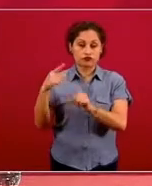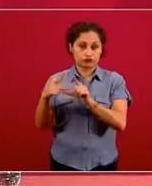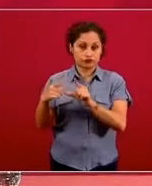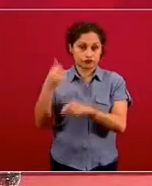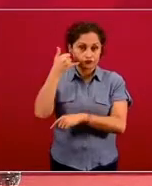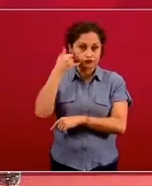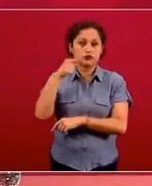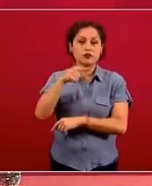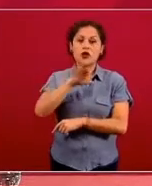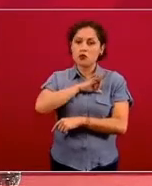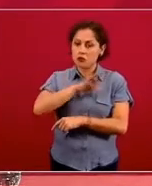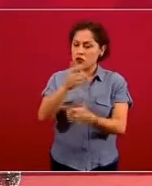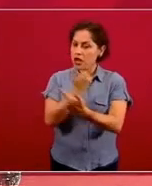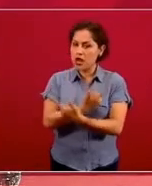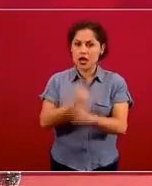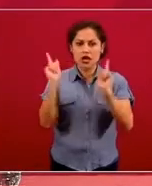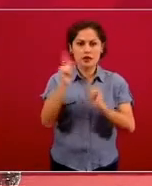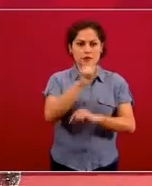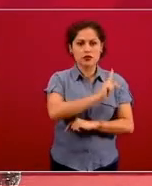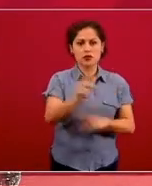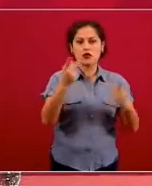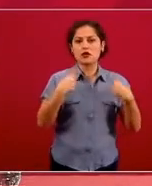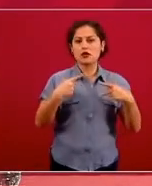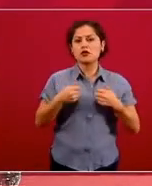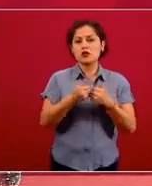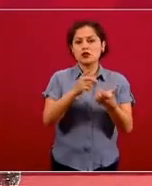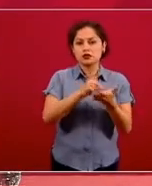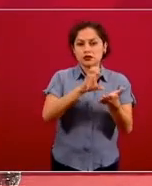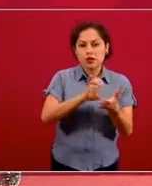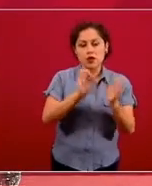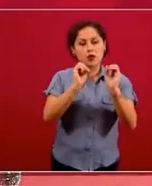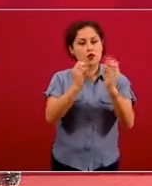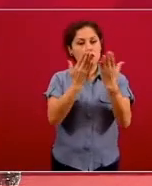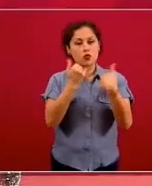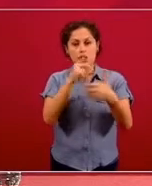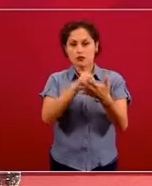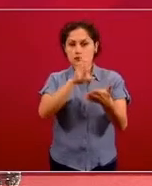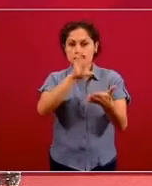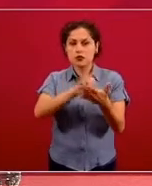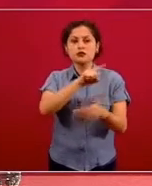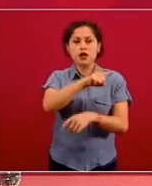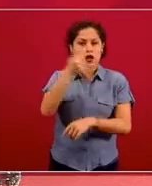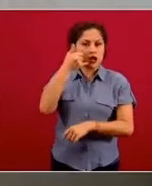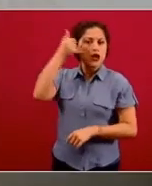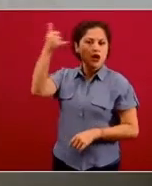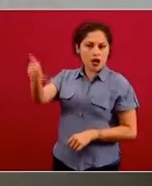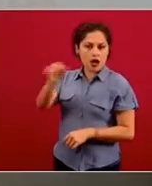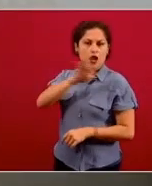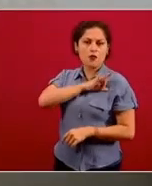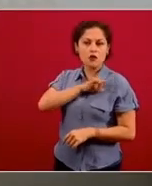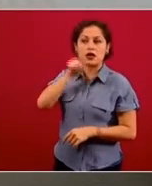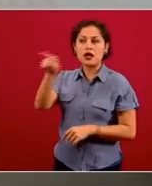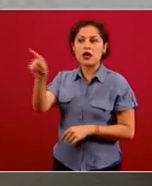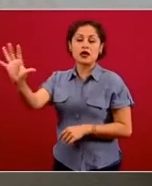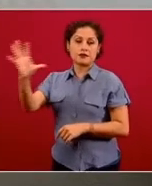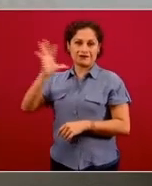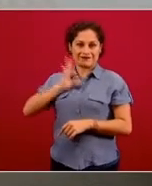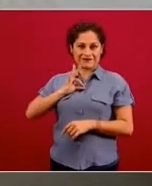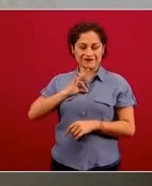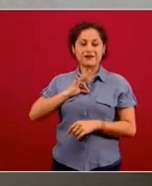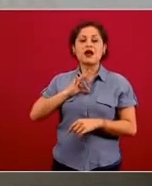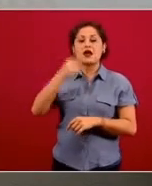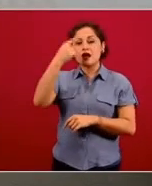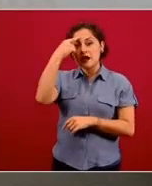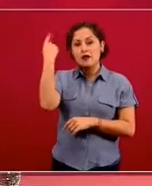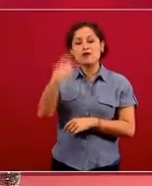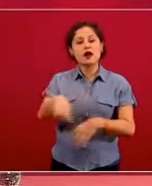I can tell you that that's going to be available for everyone with disabilities or without disabilities, everyone